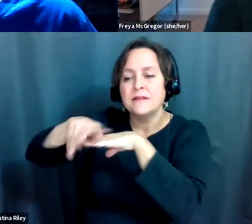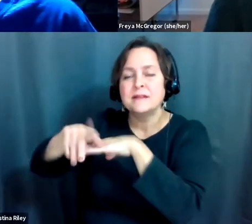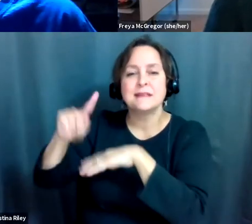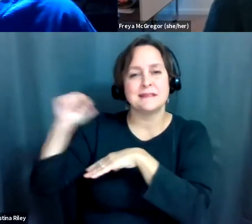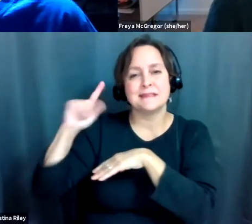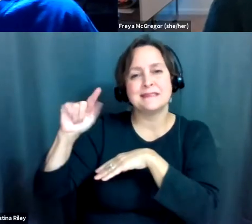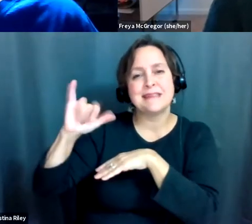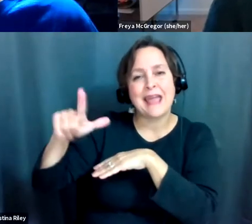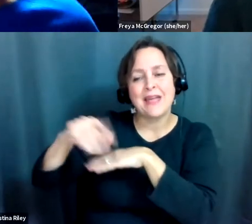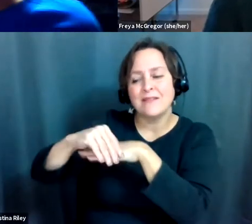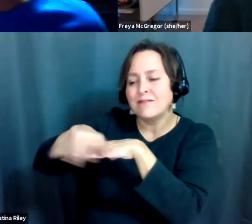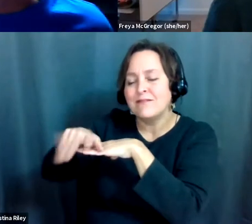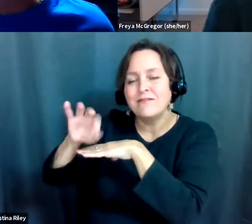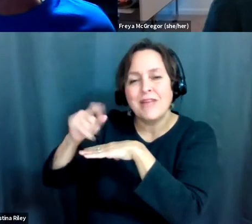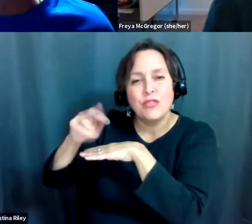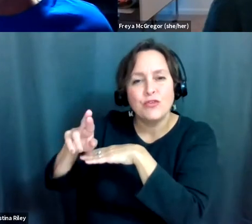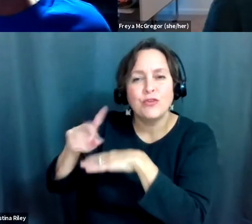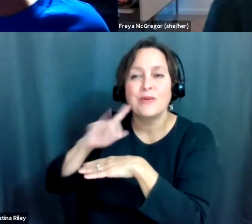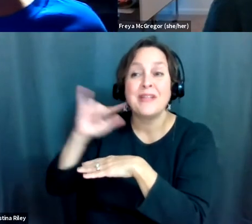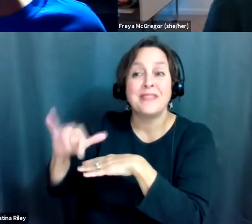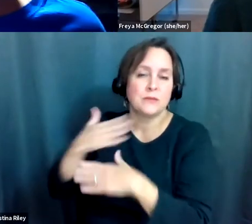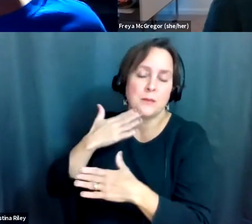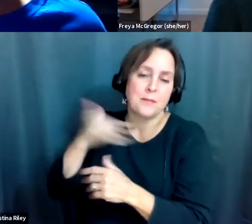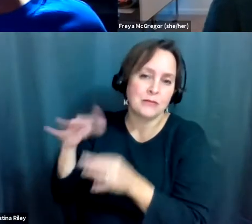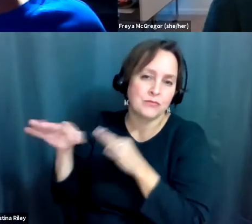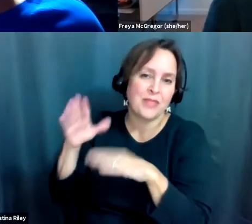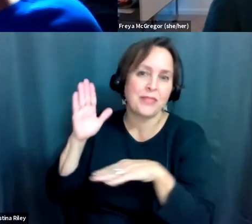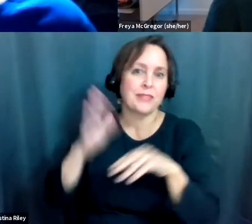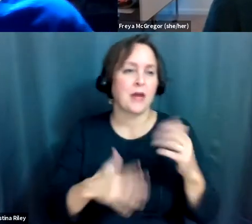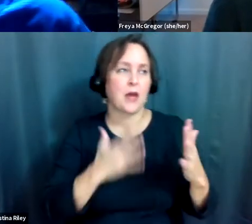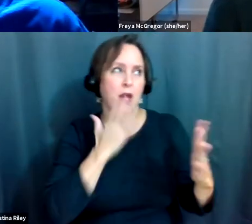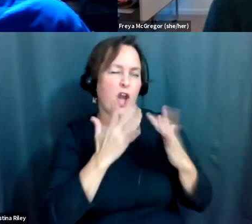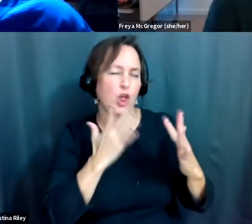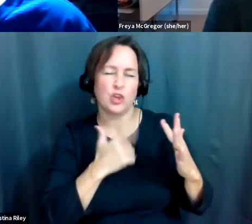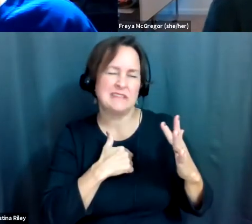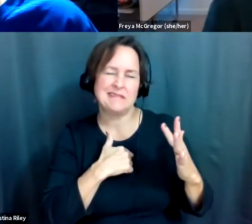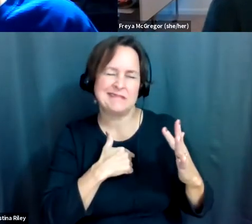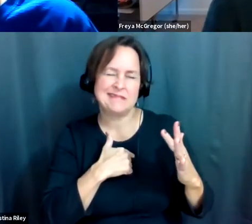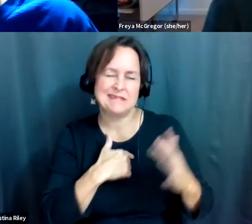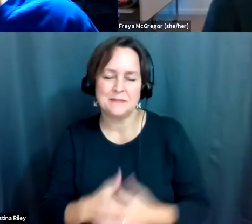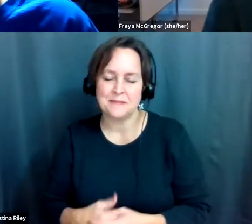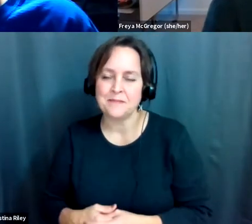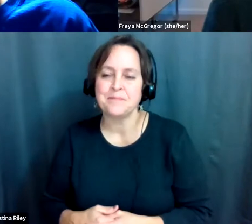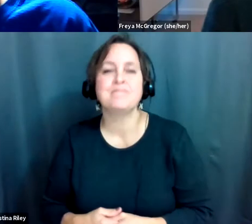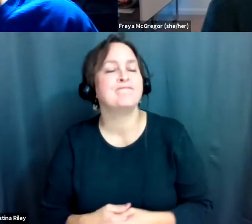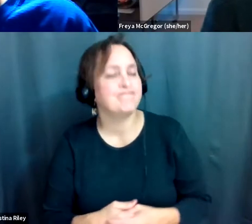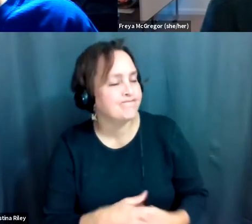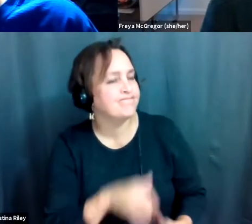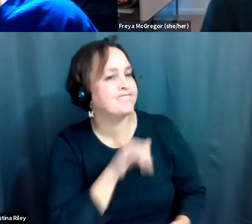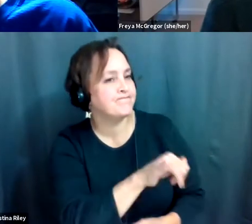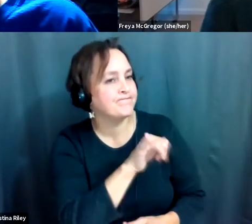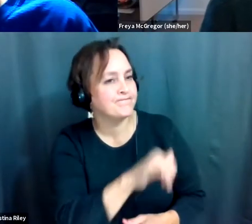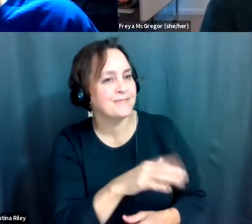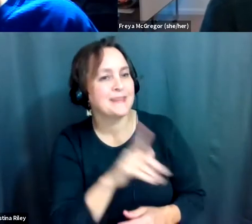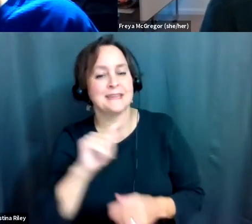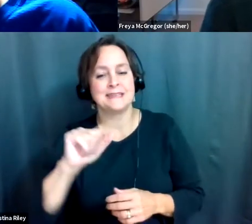thing, but, uh, those are much better descriptors to me than the colors are. Yeah. Yeah. And a tangerine, you know,